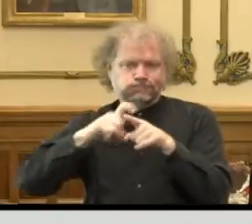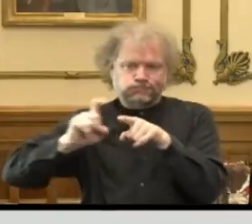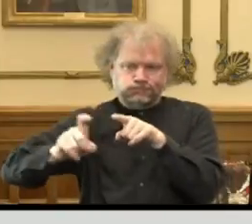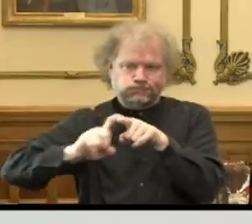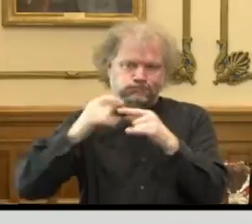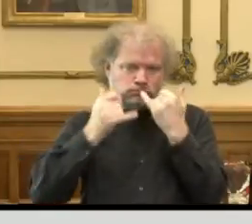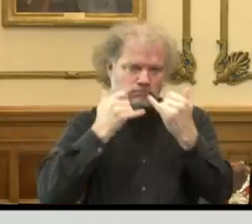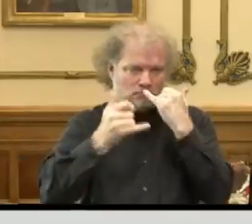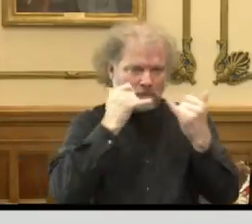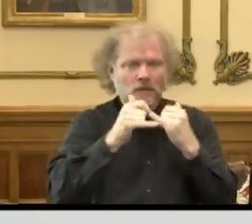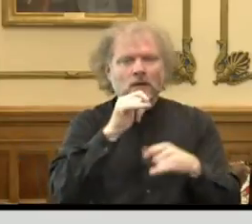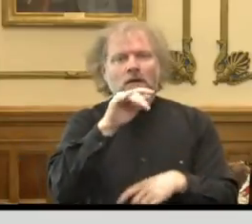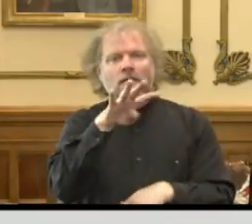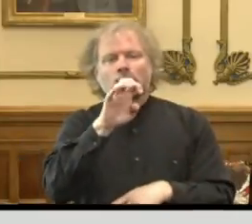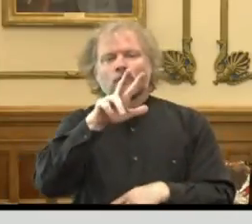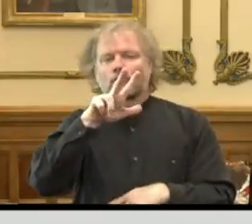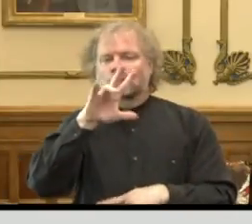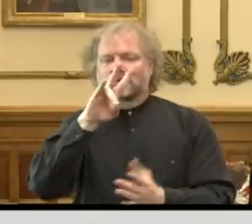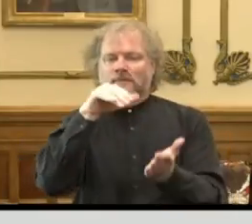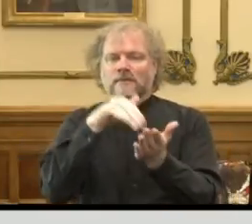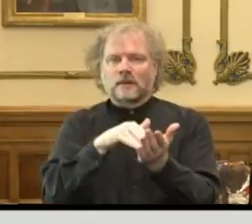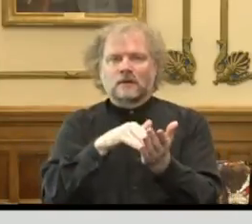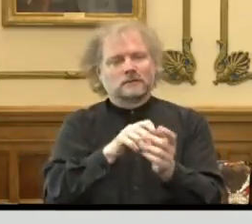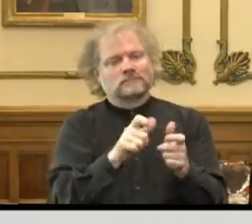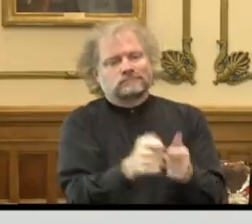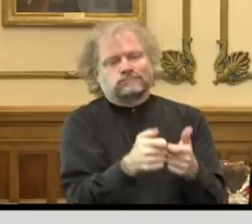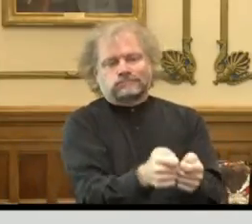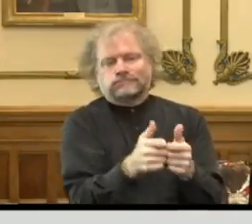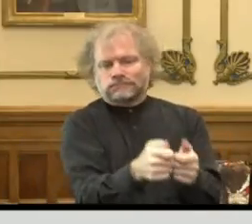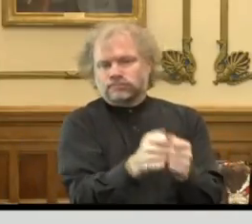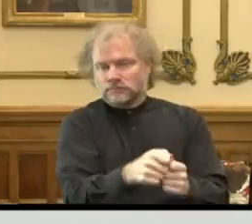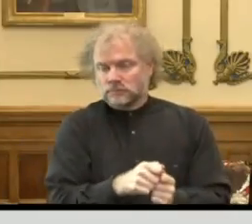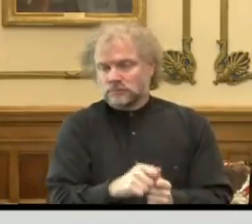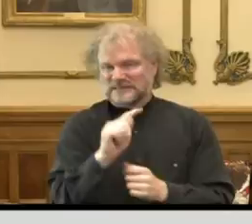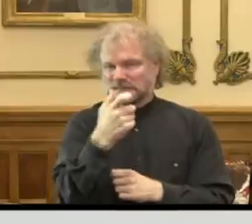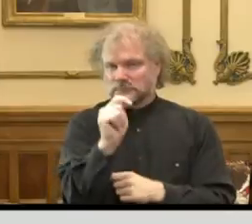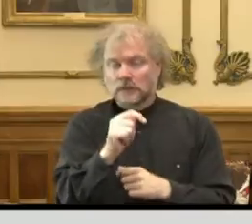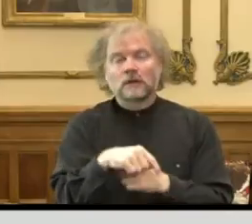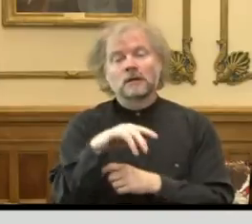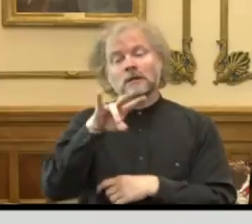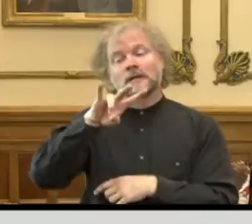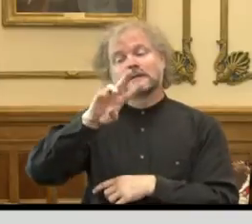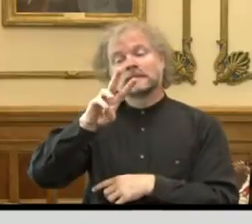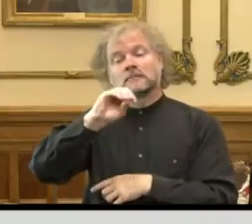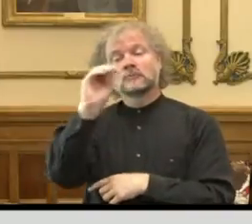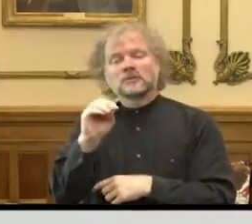sent nearly 437,000 texts. More than 76% of these